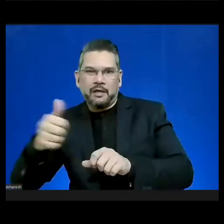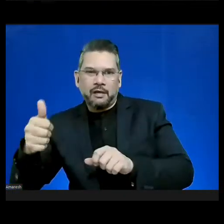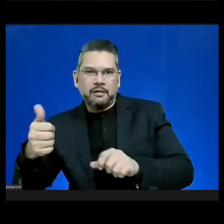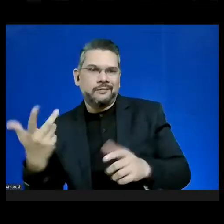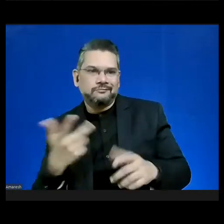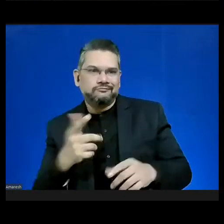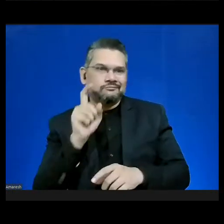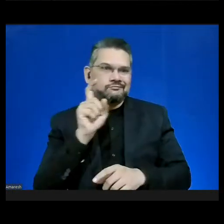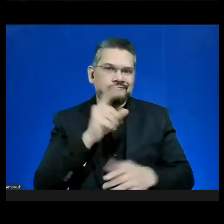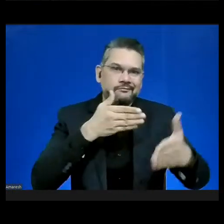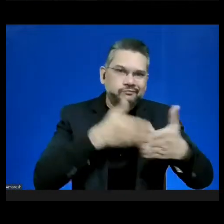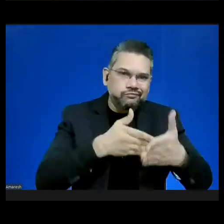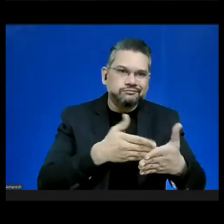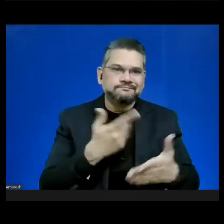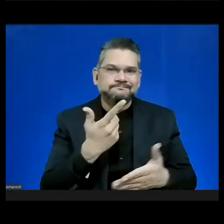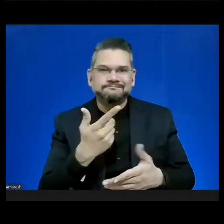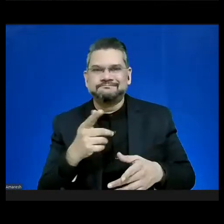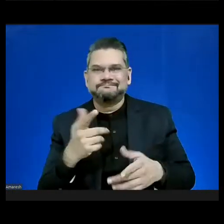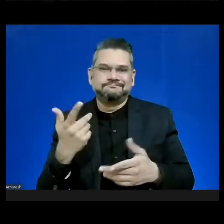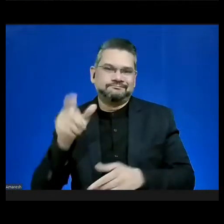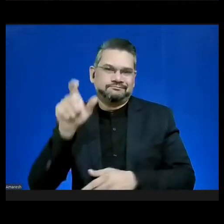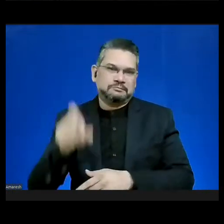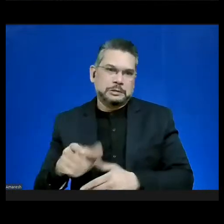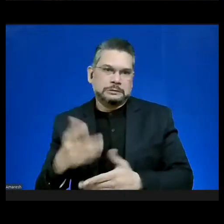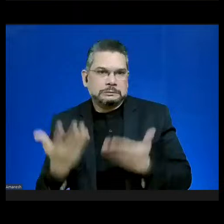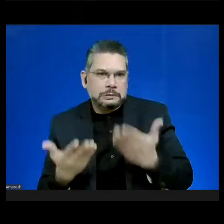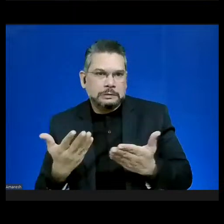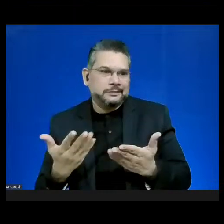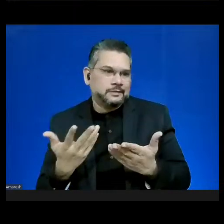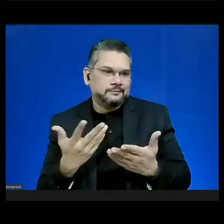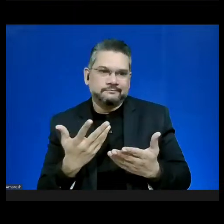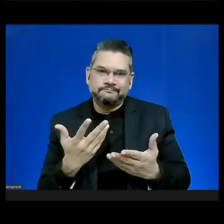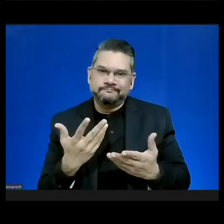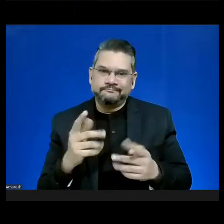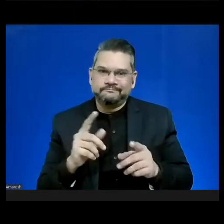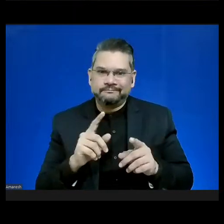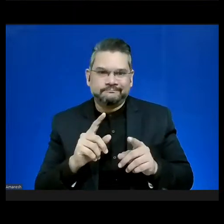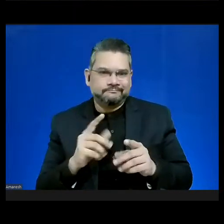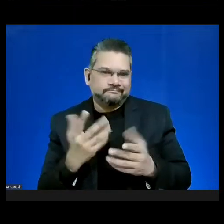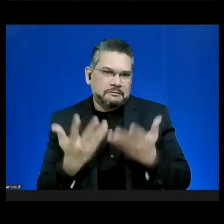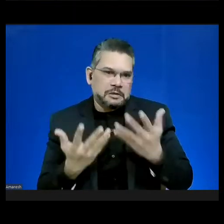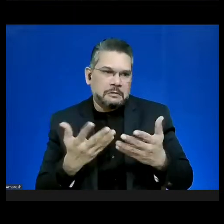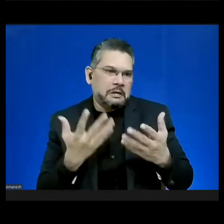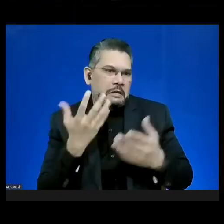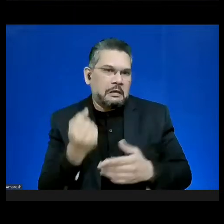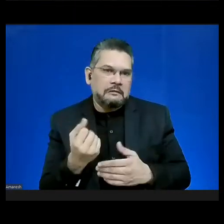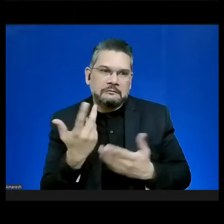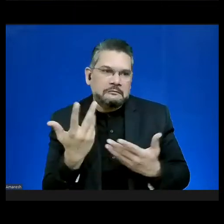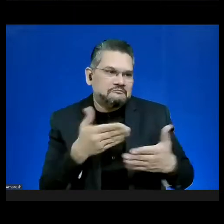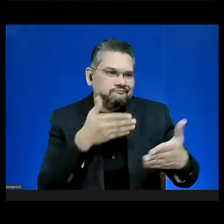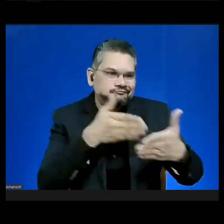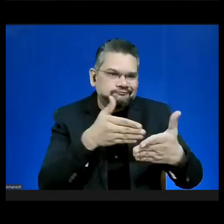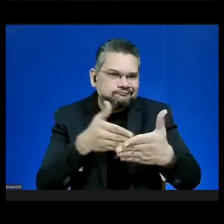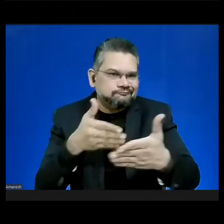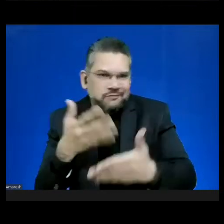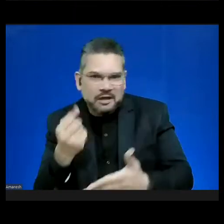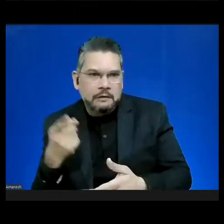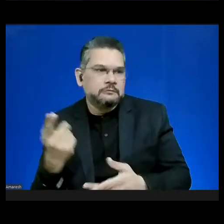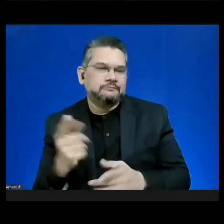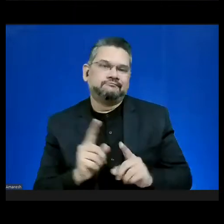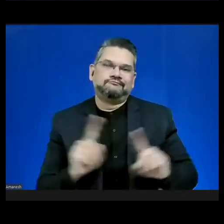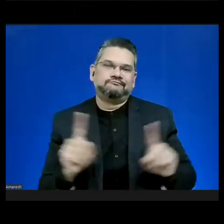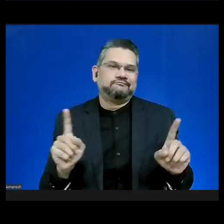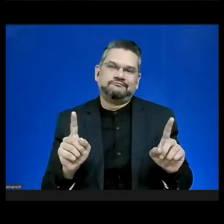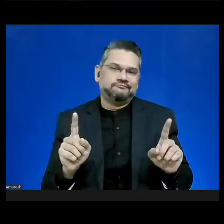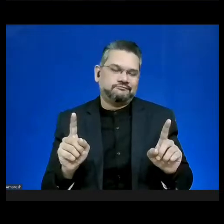for a person with some limitations to be able to use or browse the contents.